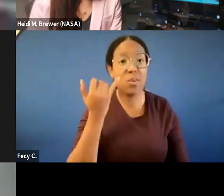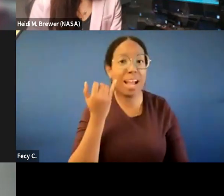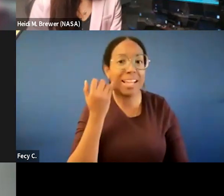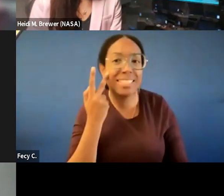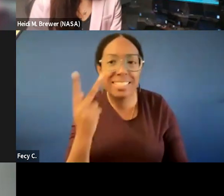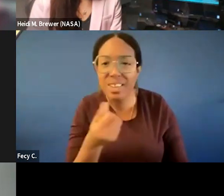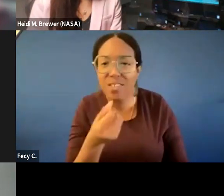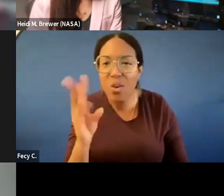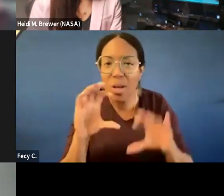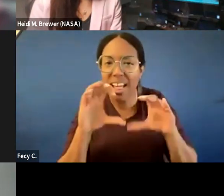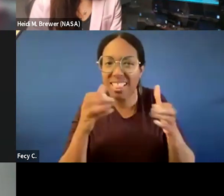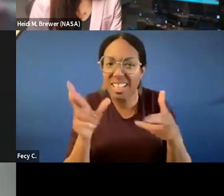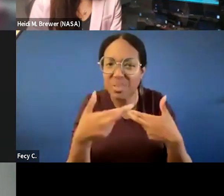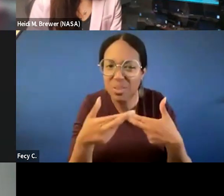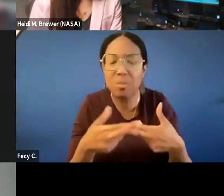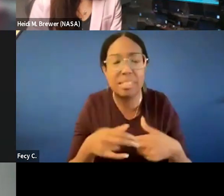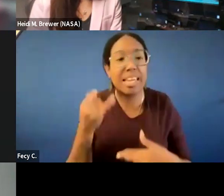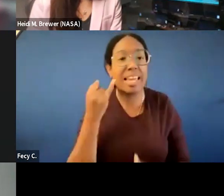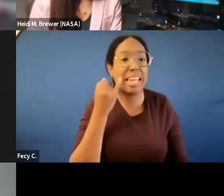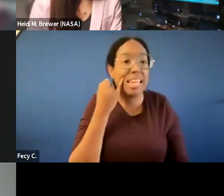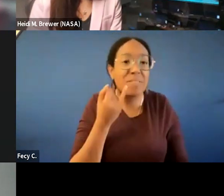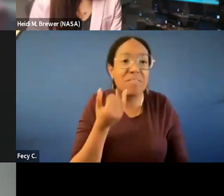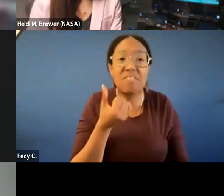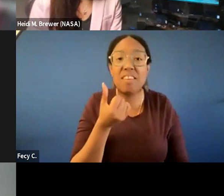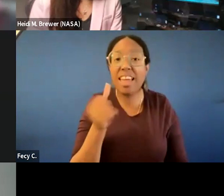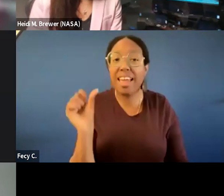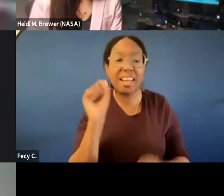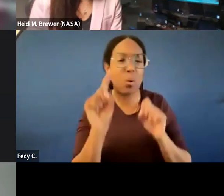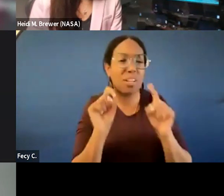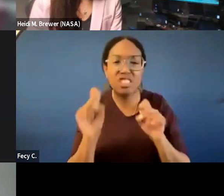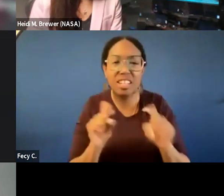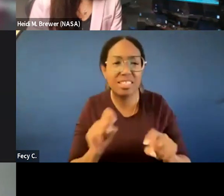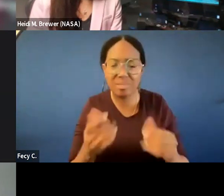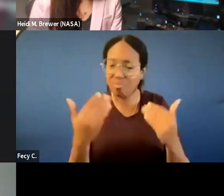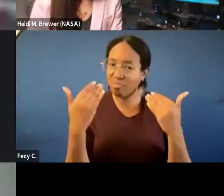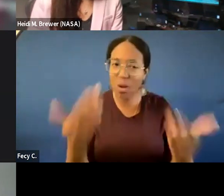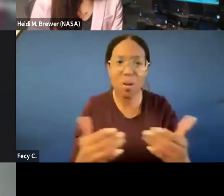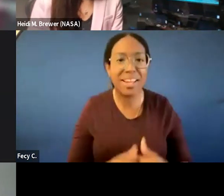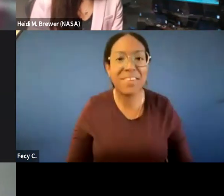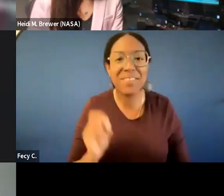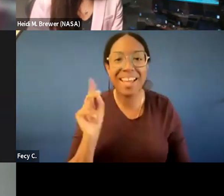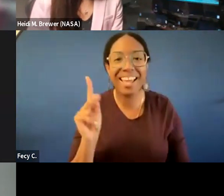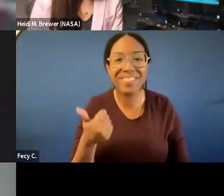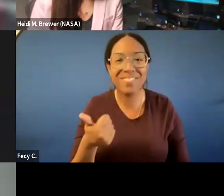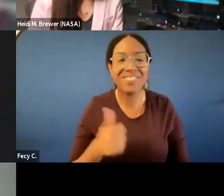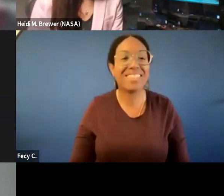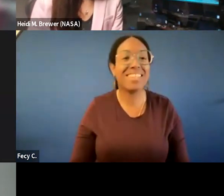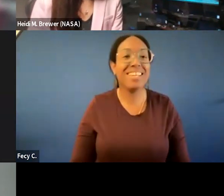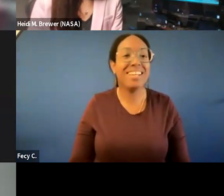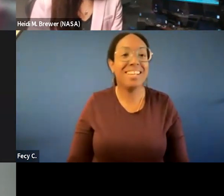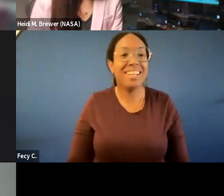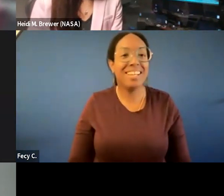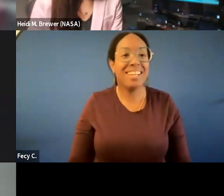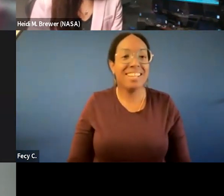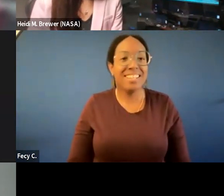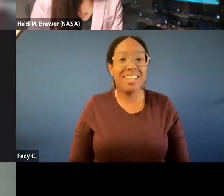see. If you have questions, fire away as well. So as we see if anyone live